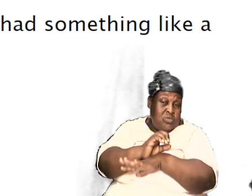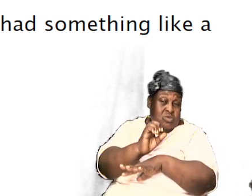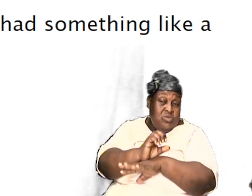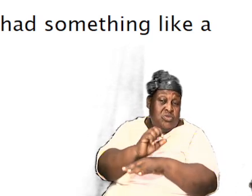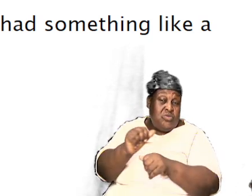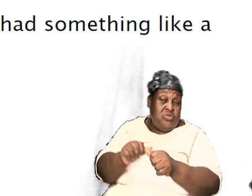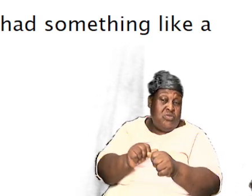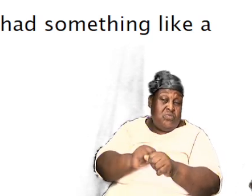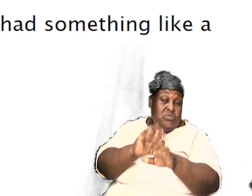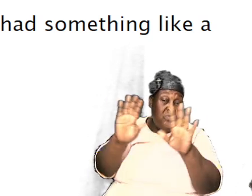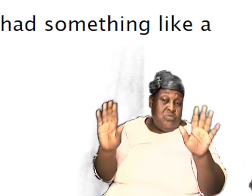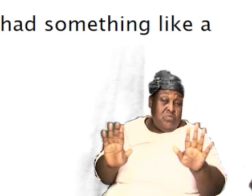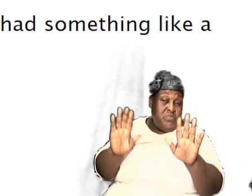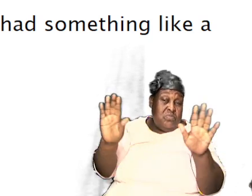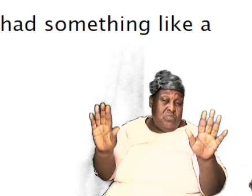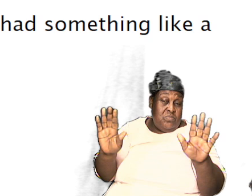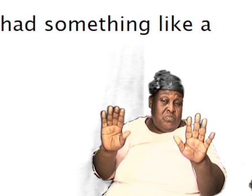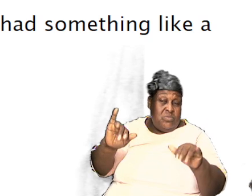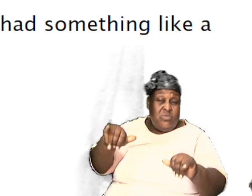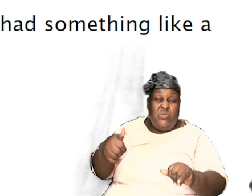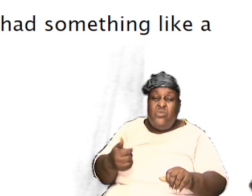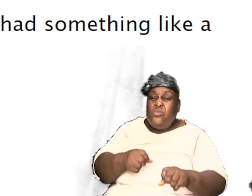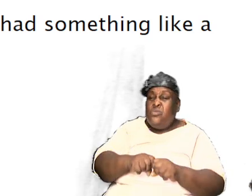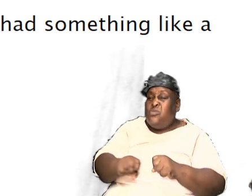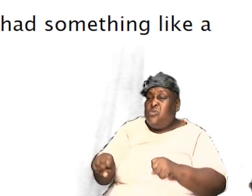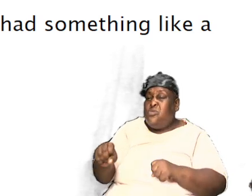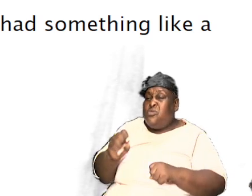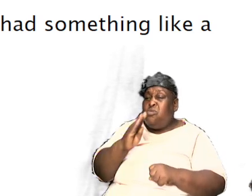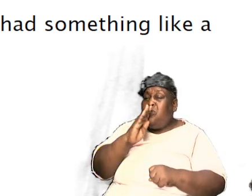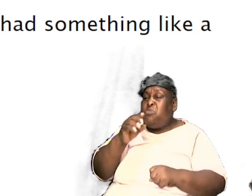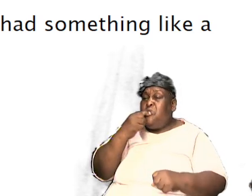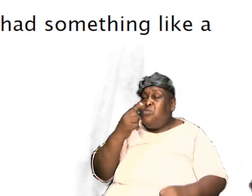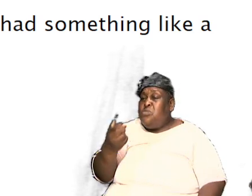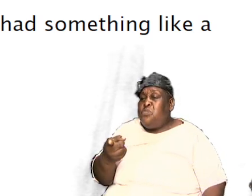Sunday, just so that it can be said,